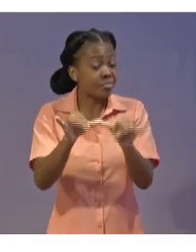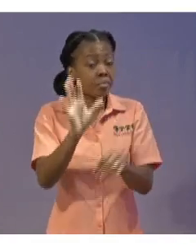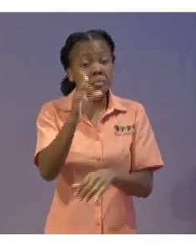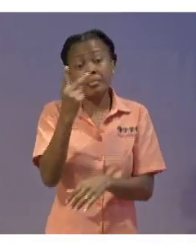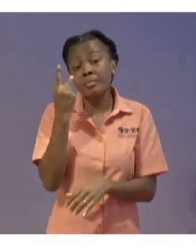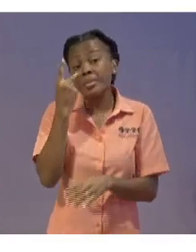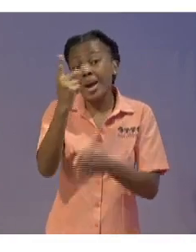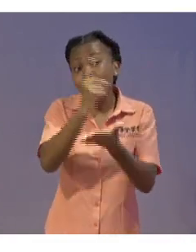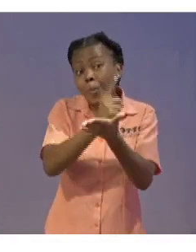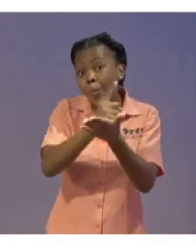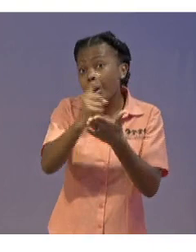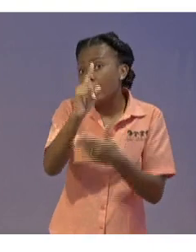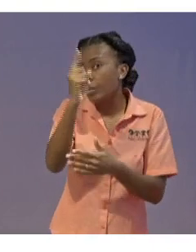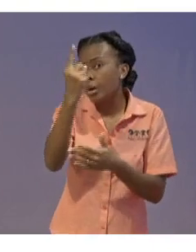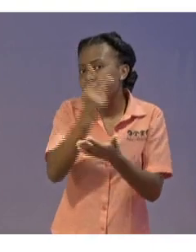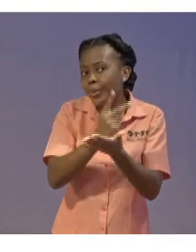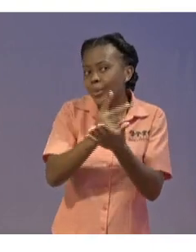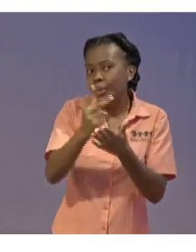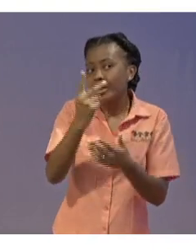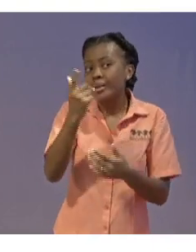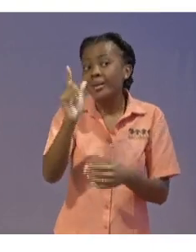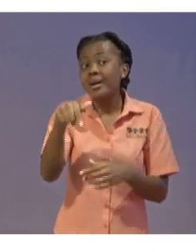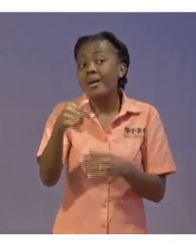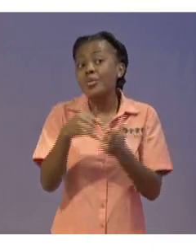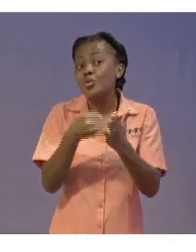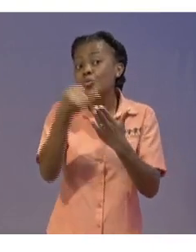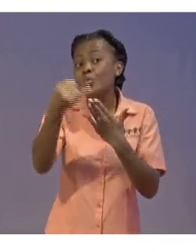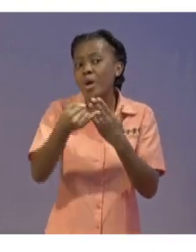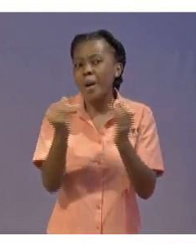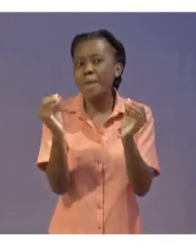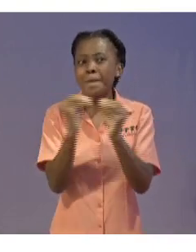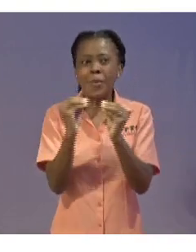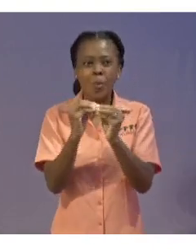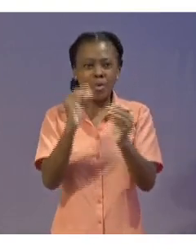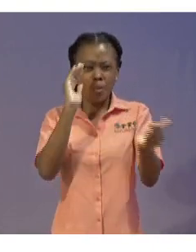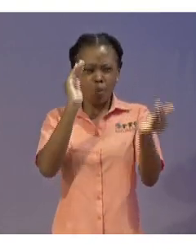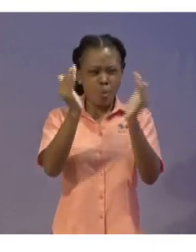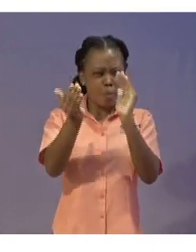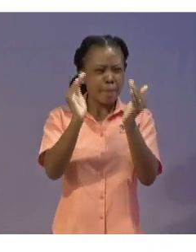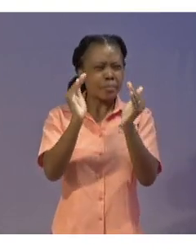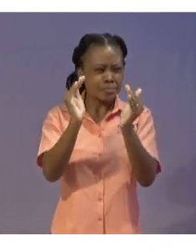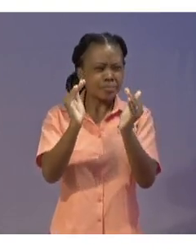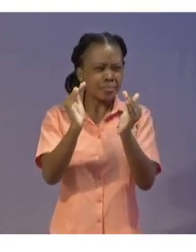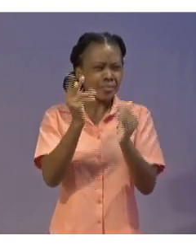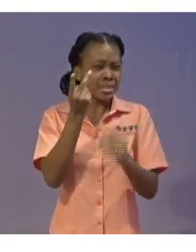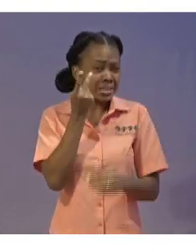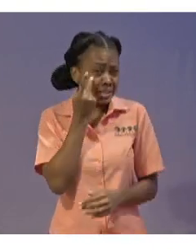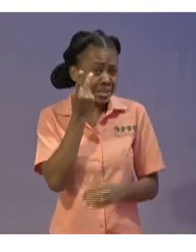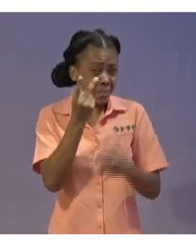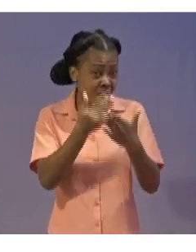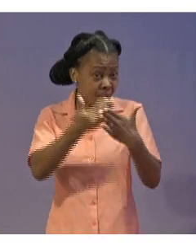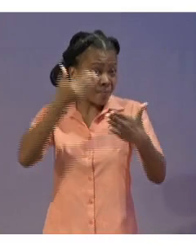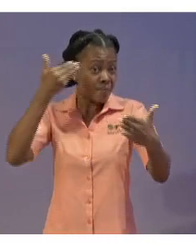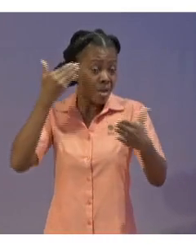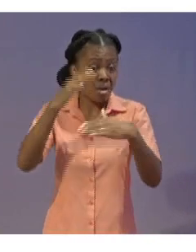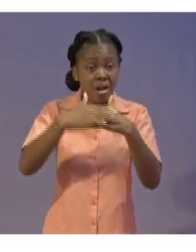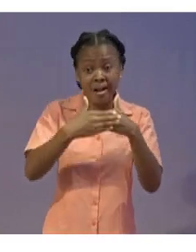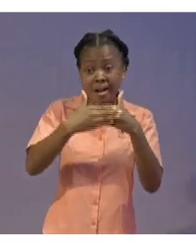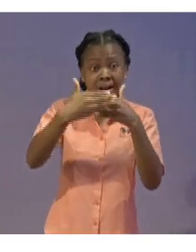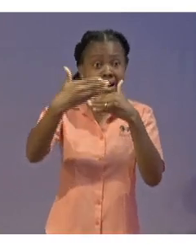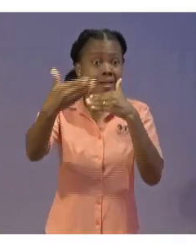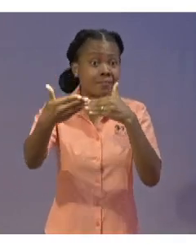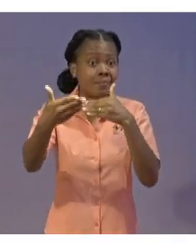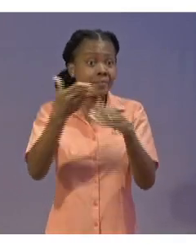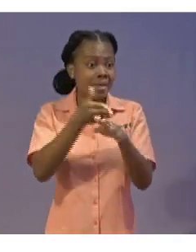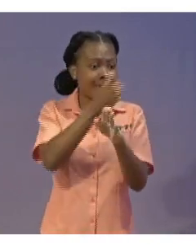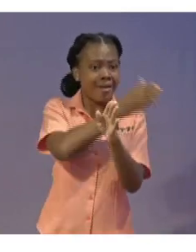to a level that more closely corresponds to the trend that we were seeing with the previous epi weeks. The positivity